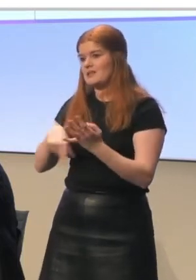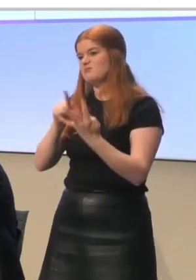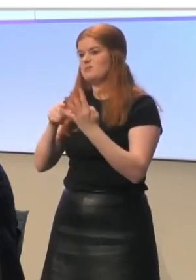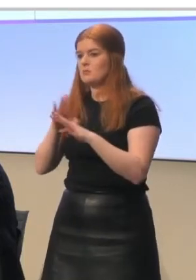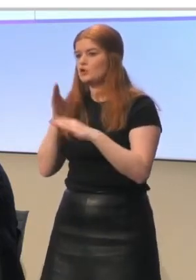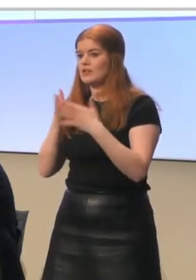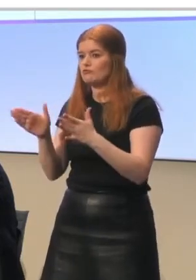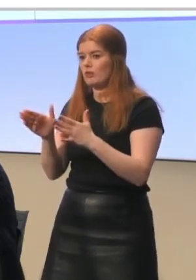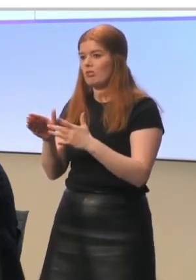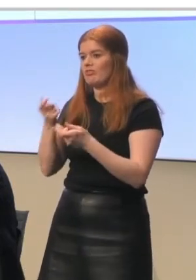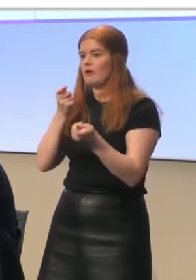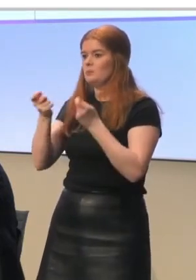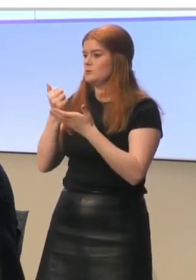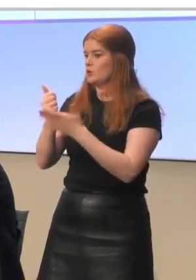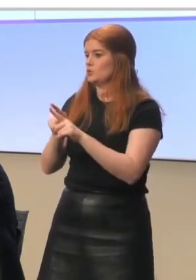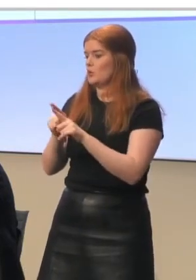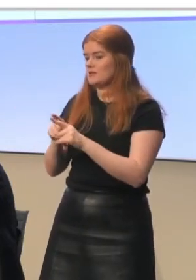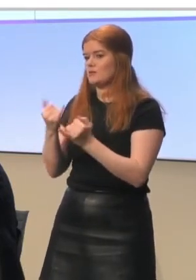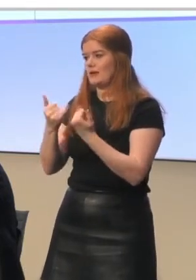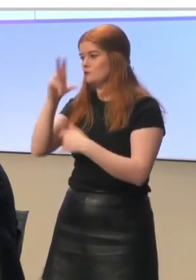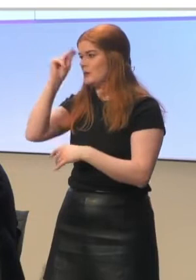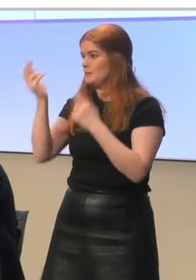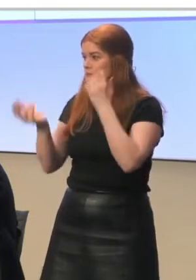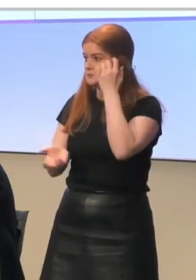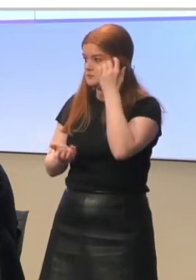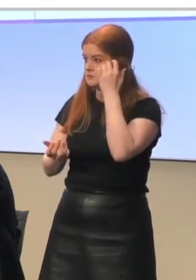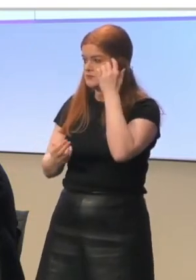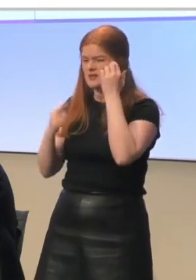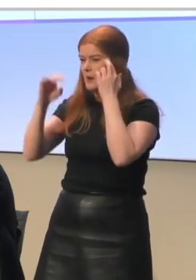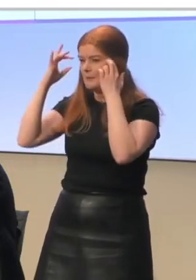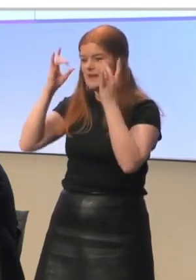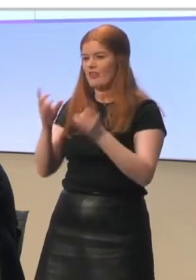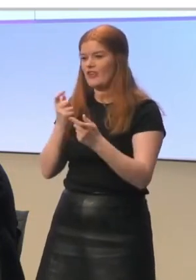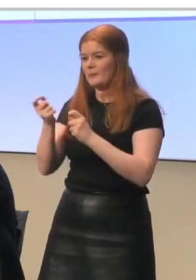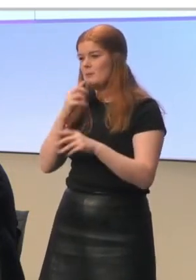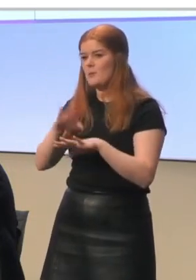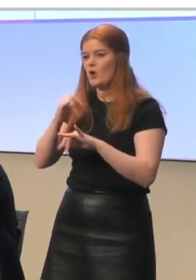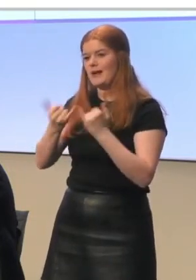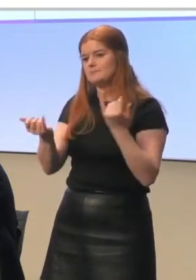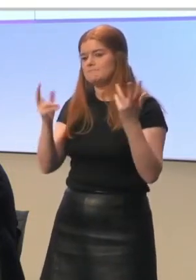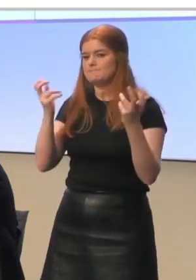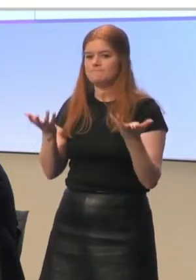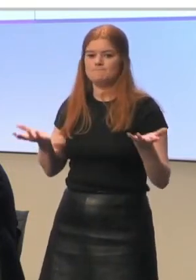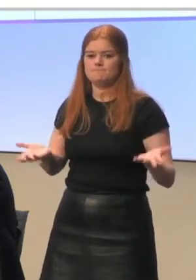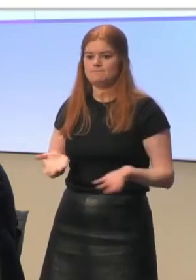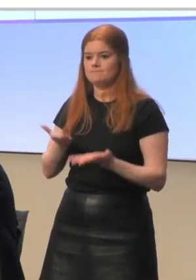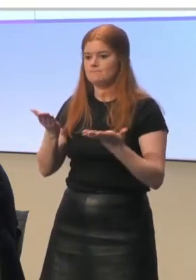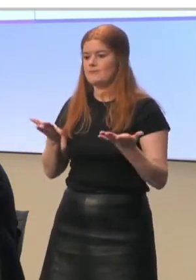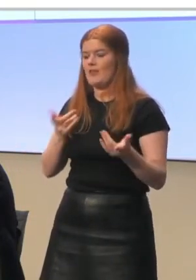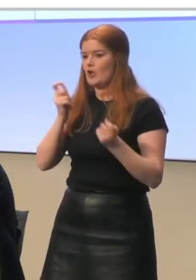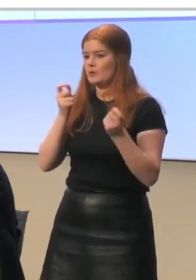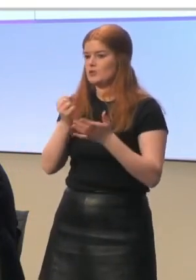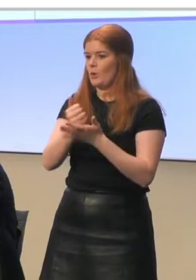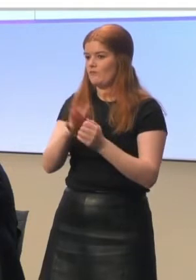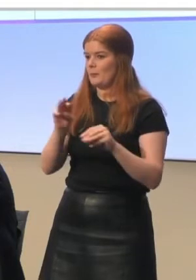general therapeutic supports. So this would be not mental health therapy, but more kind of therapeutical supports for